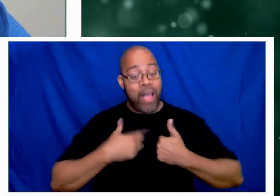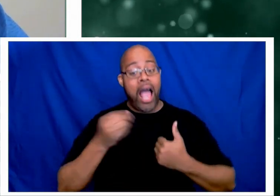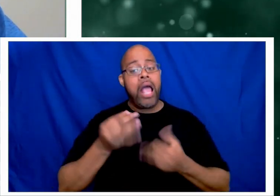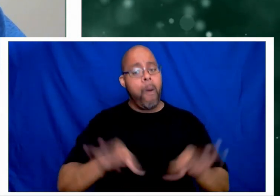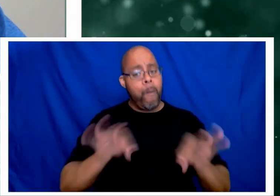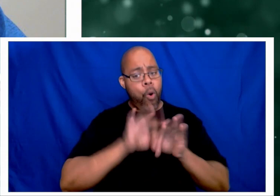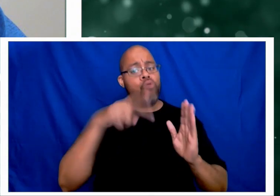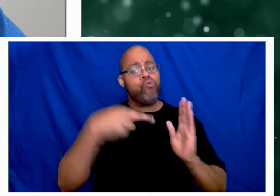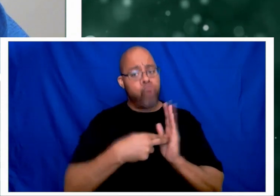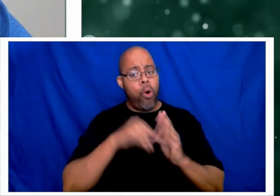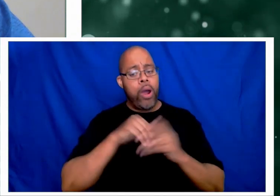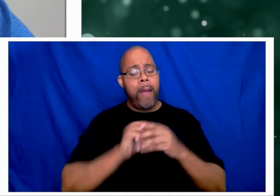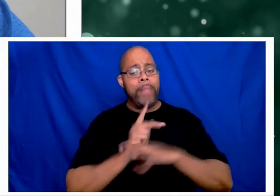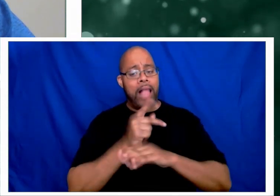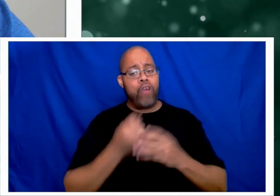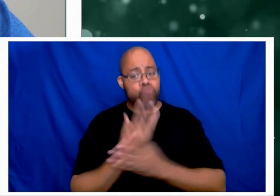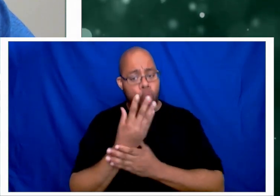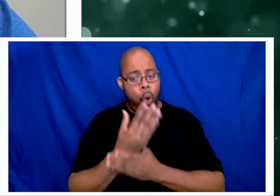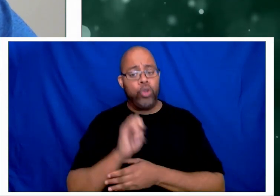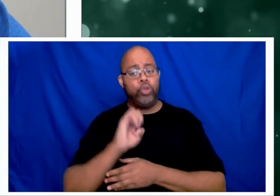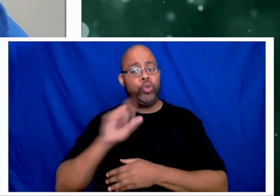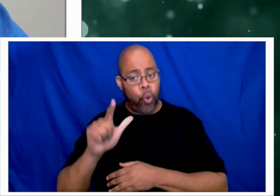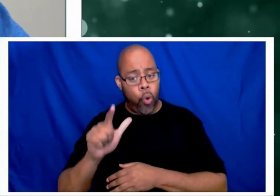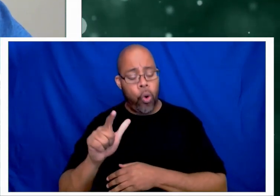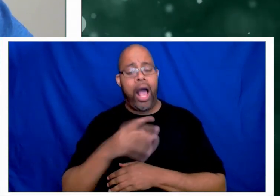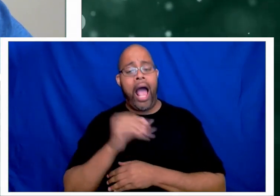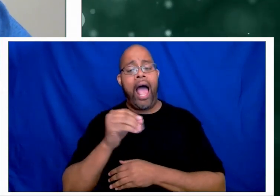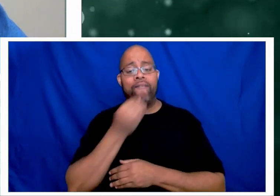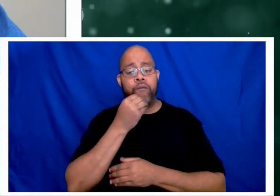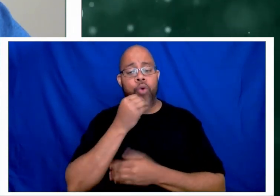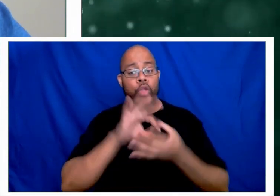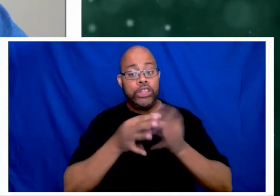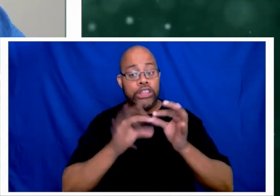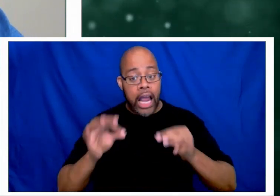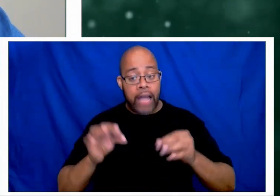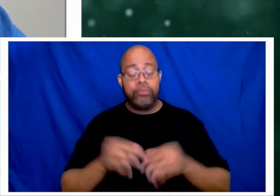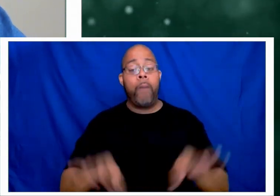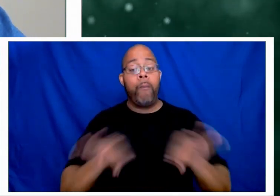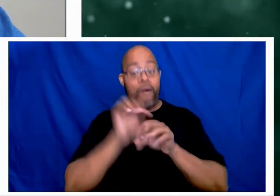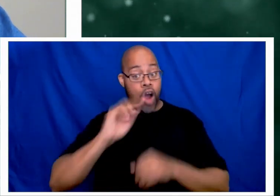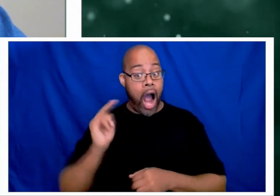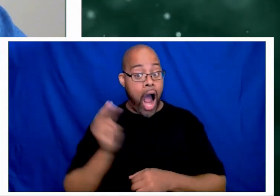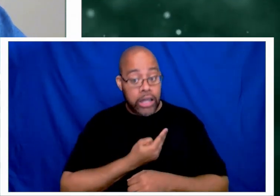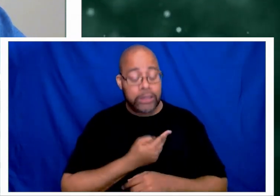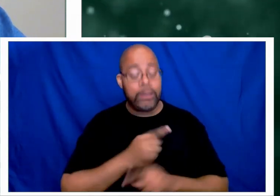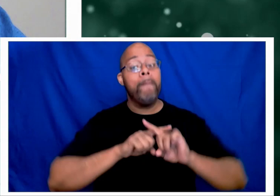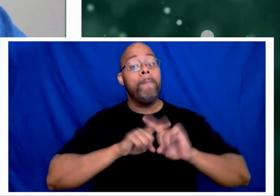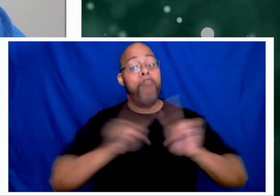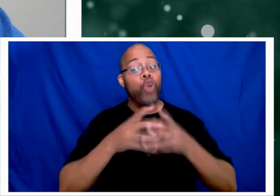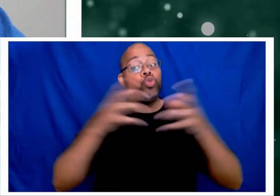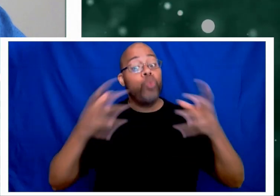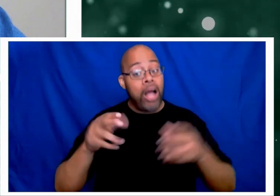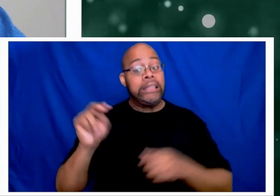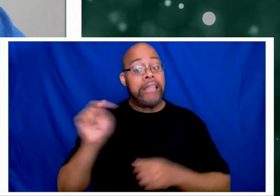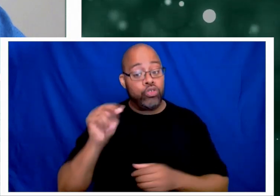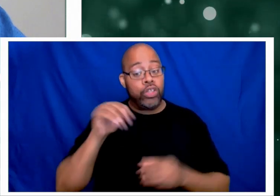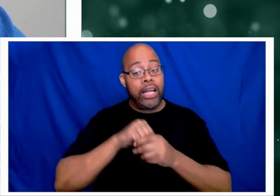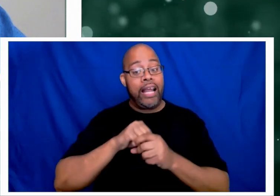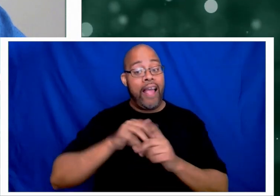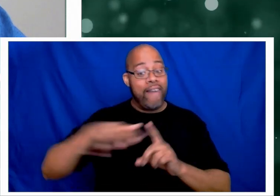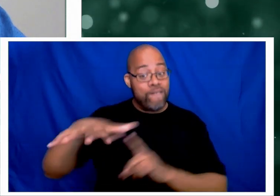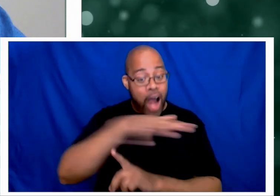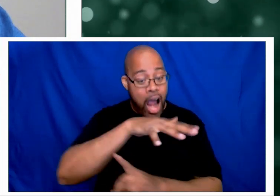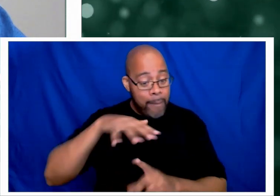plant growth, soil fertility, and the food chain. It's important for us. However, too much nitrogen in the environment, as nitrate and